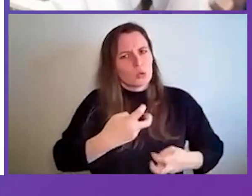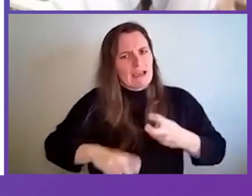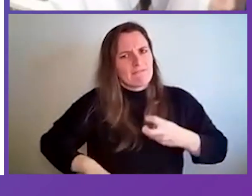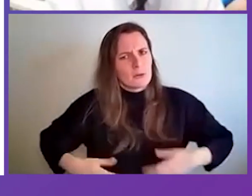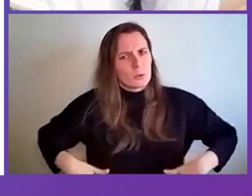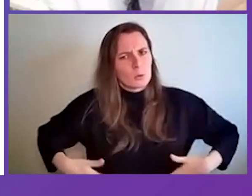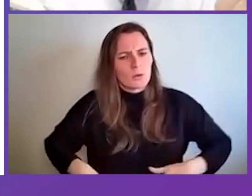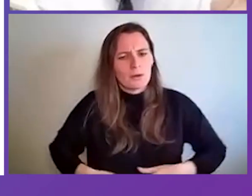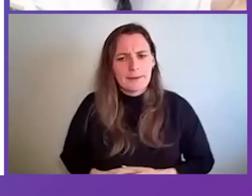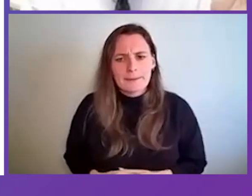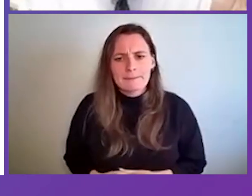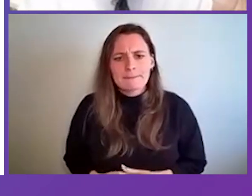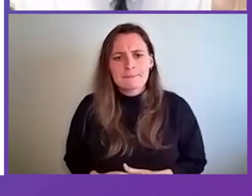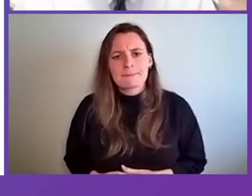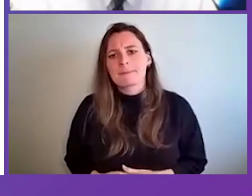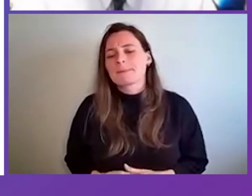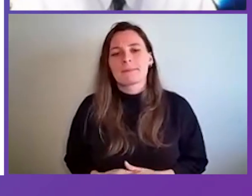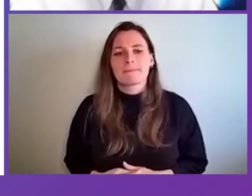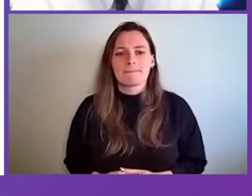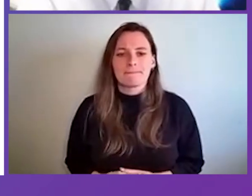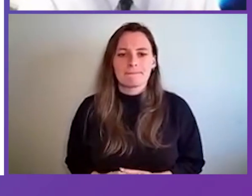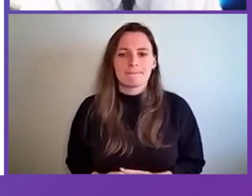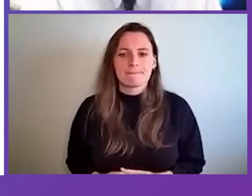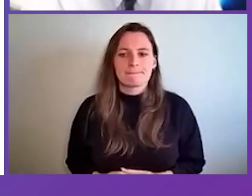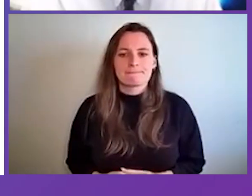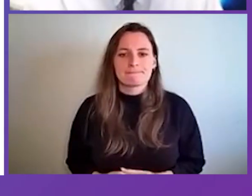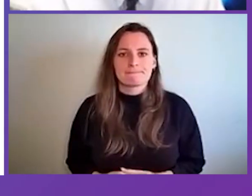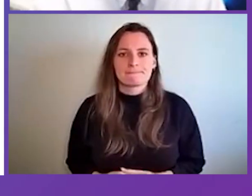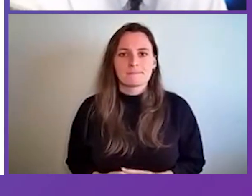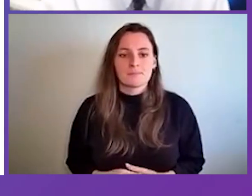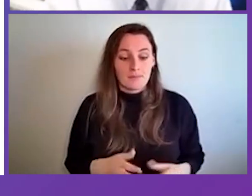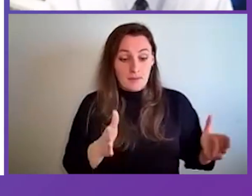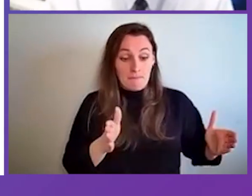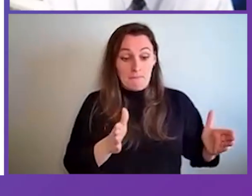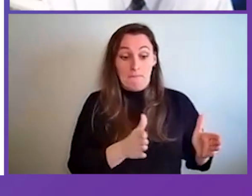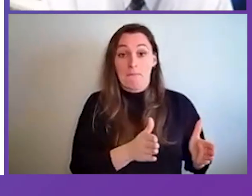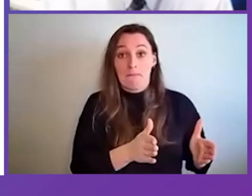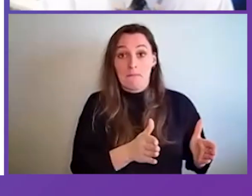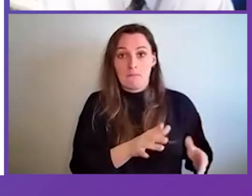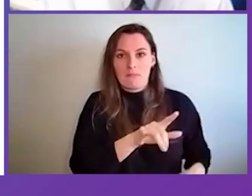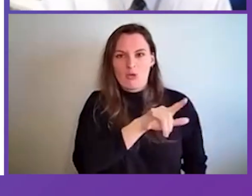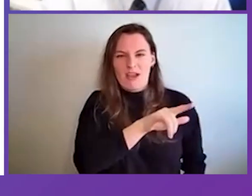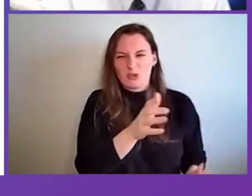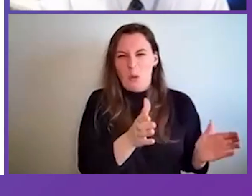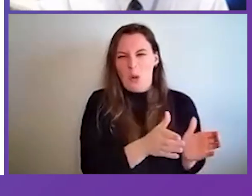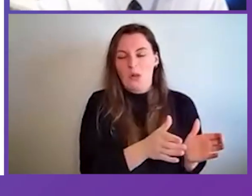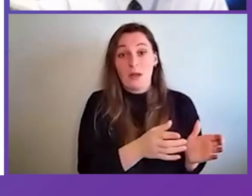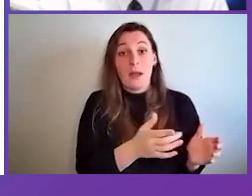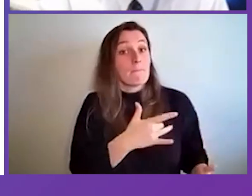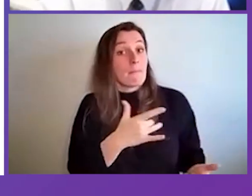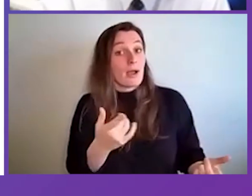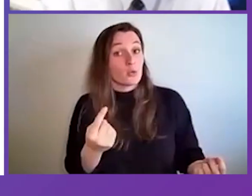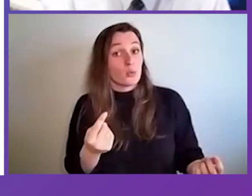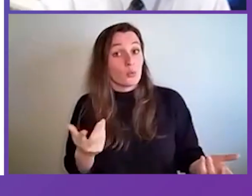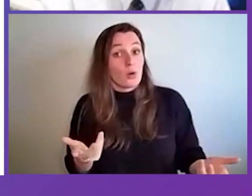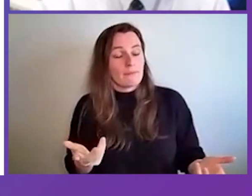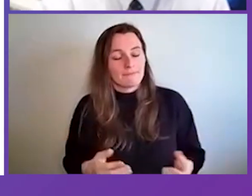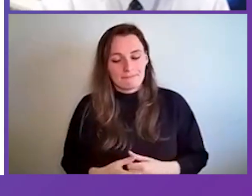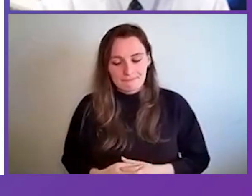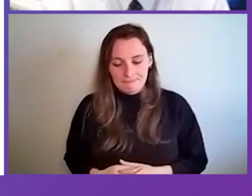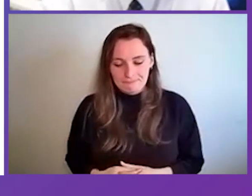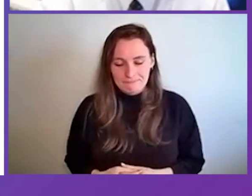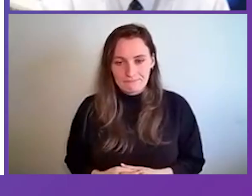One of the things people specifically do with narrow body aircraft, we know that there's some